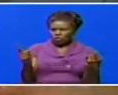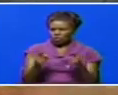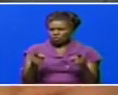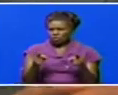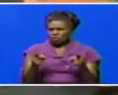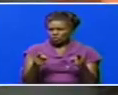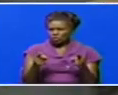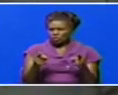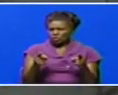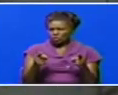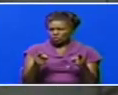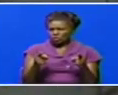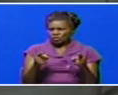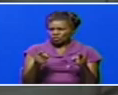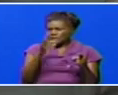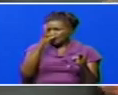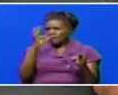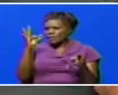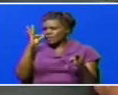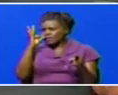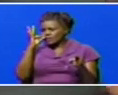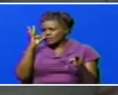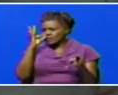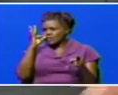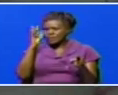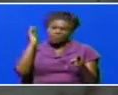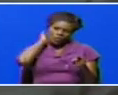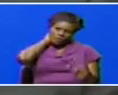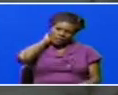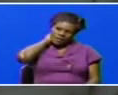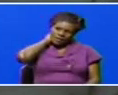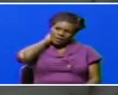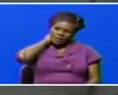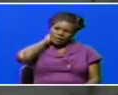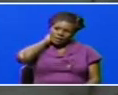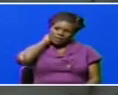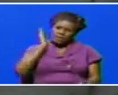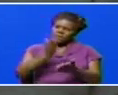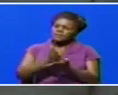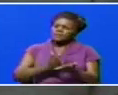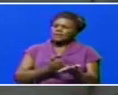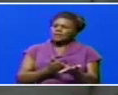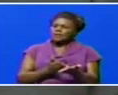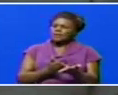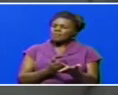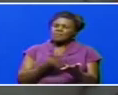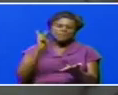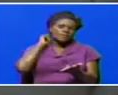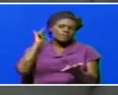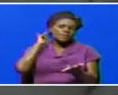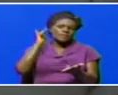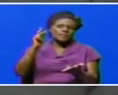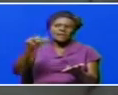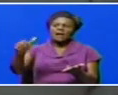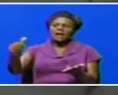Road. We have some in Nyeri. We have some in Muranga. Now, we have some in Kisii and the other